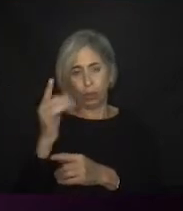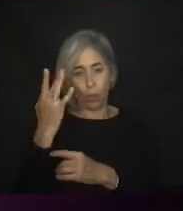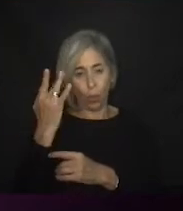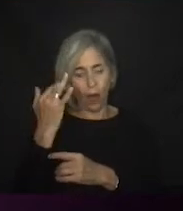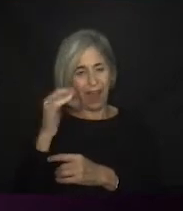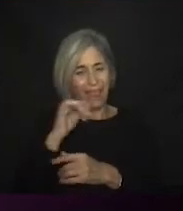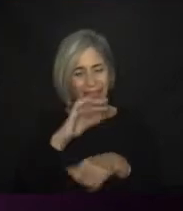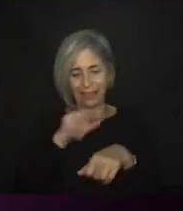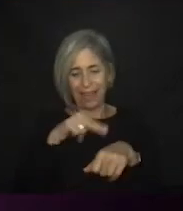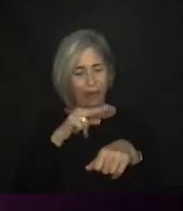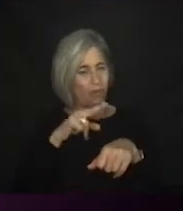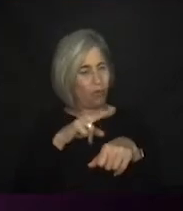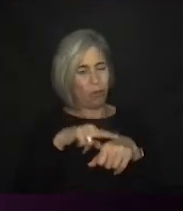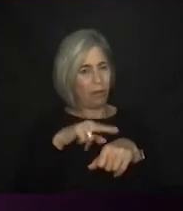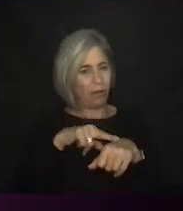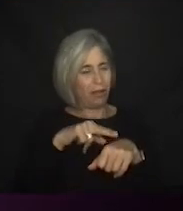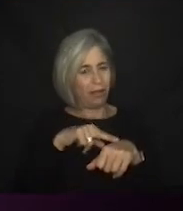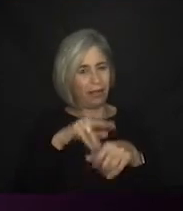normally that's not something that